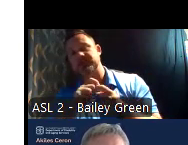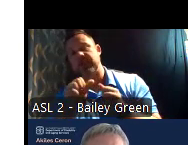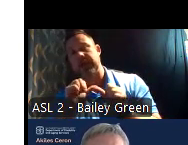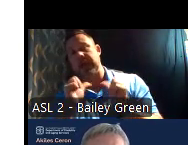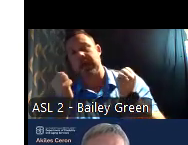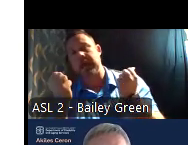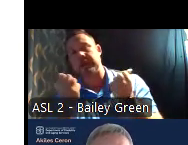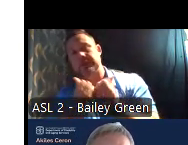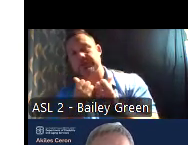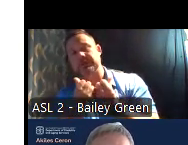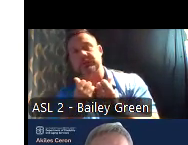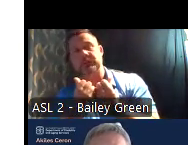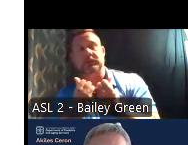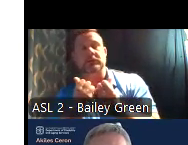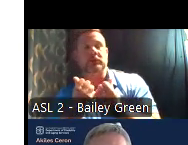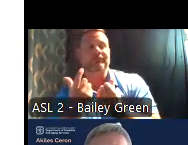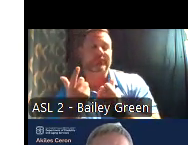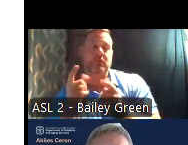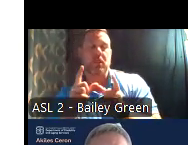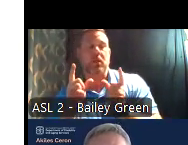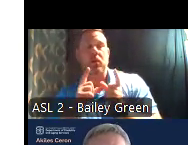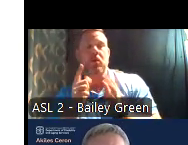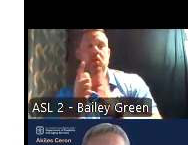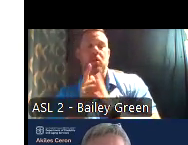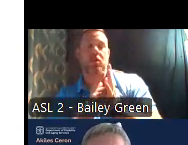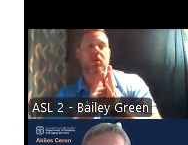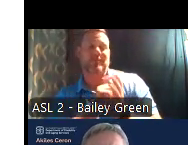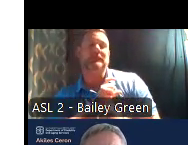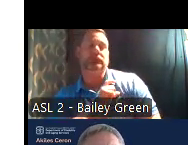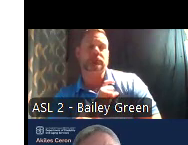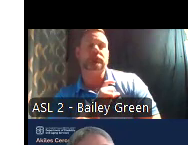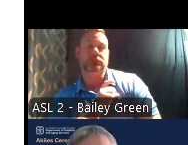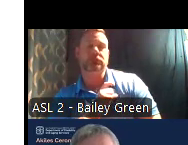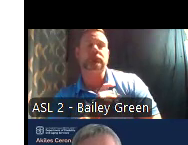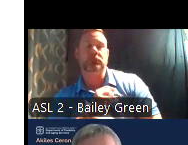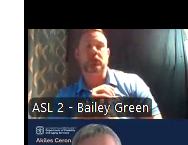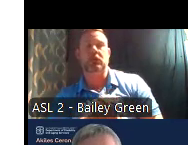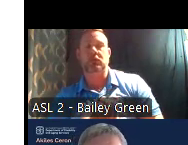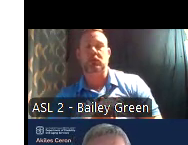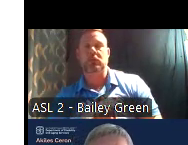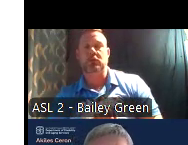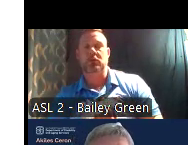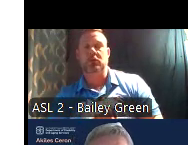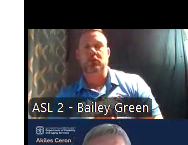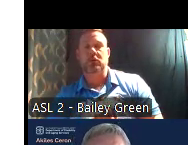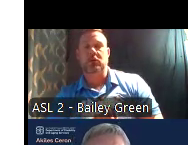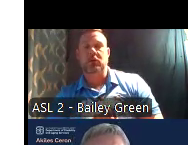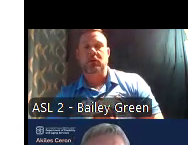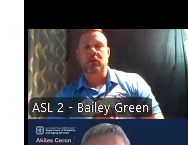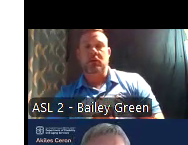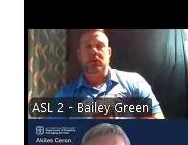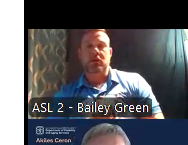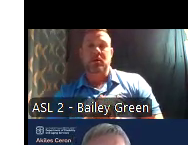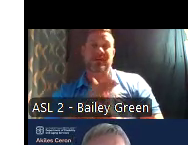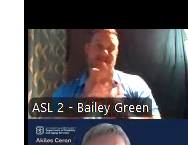with jurisdiction or to local law enforcement. And as some of you might have heard over the